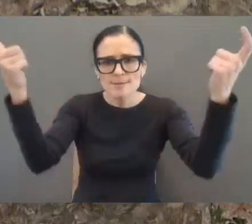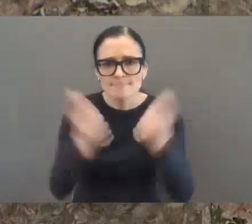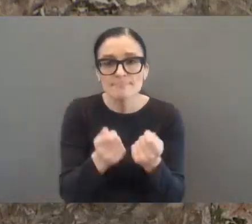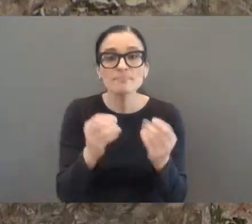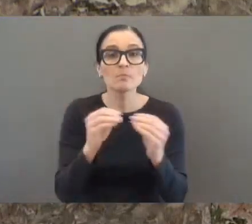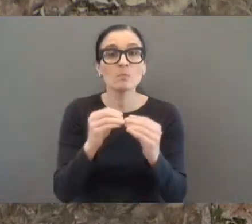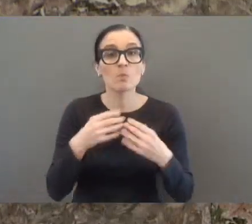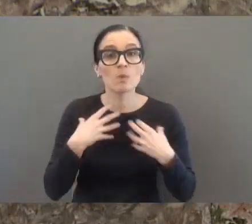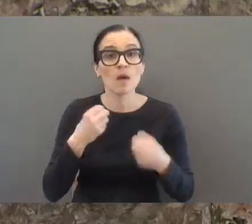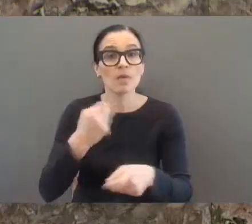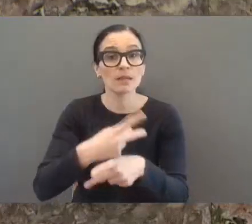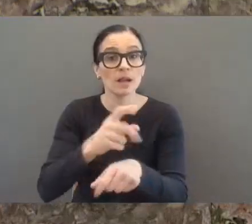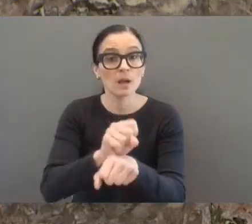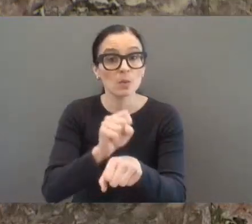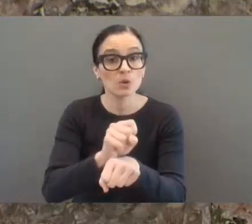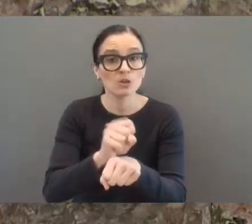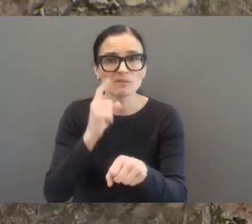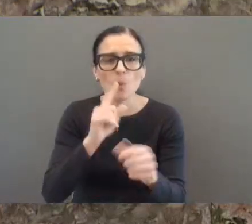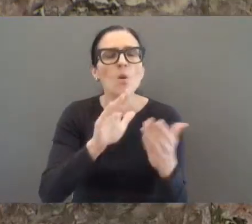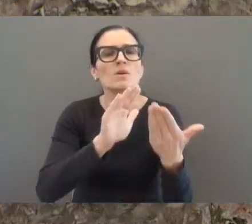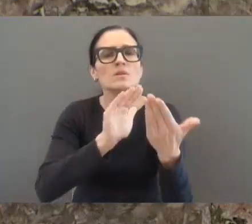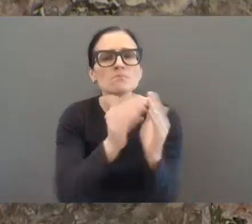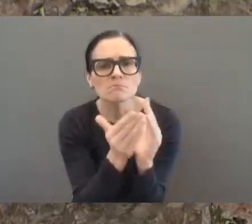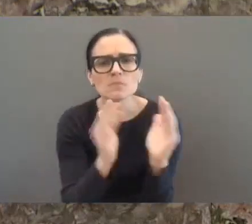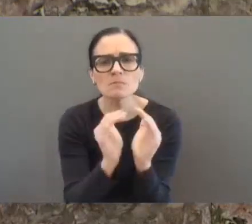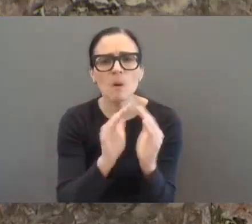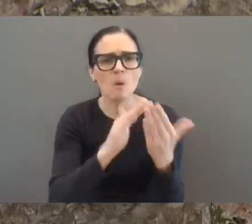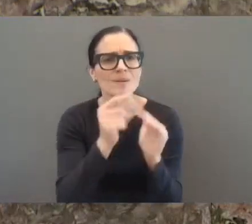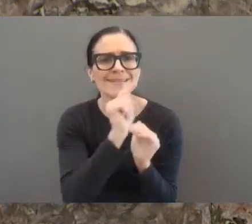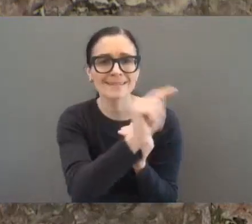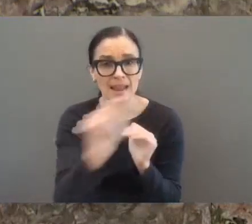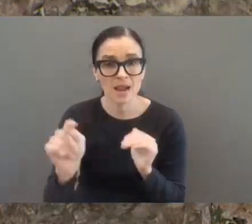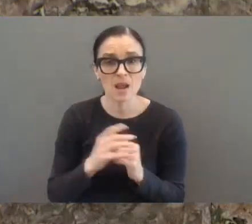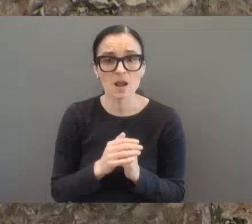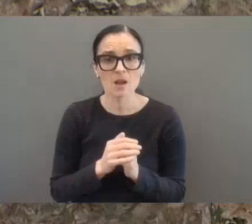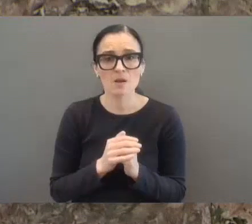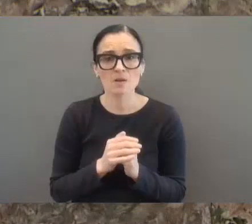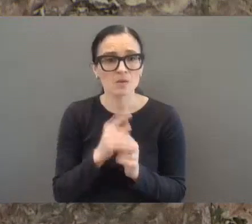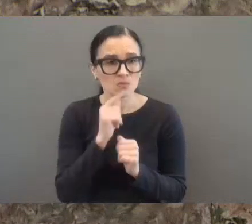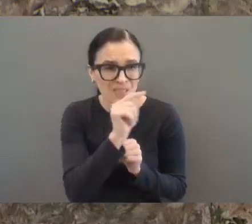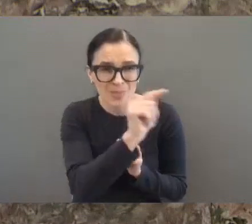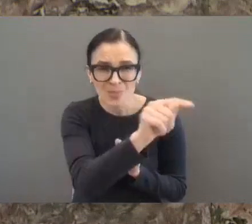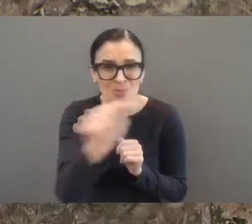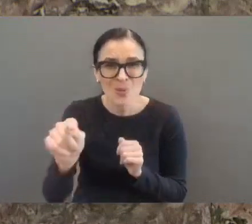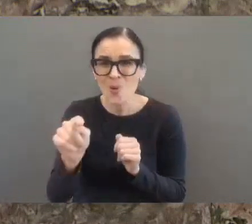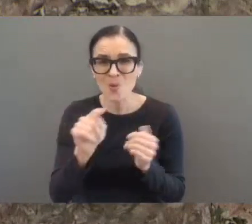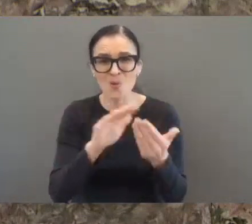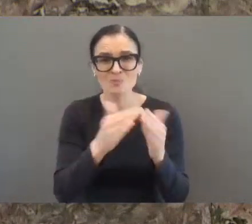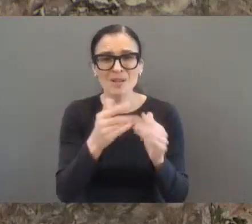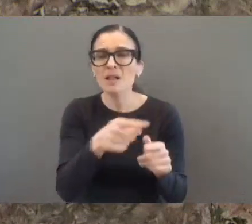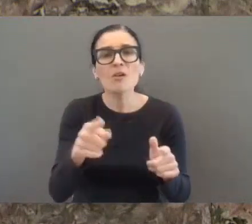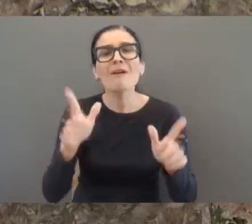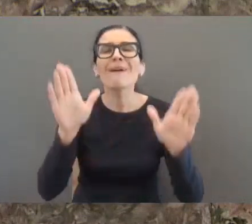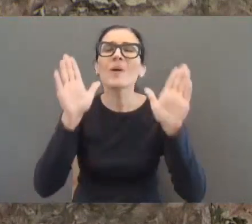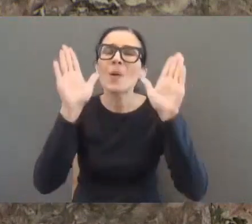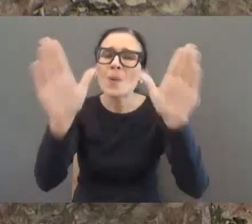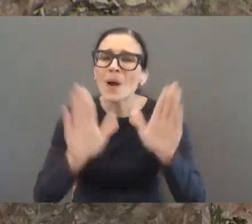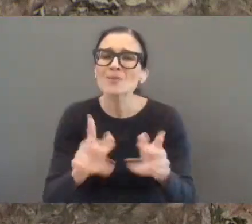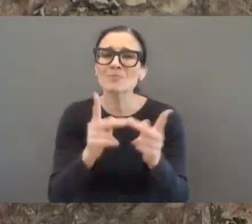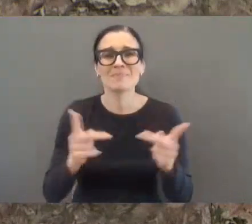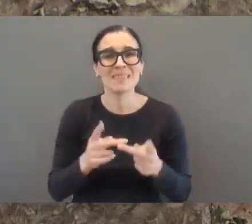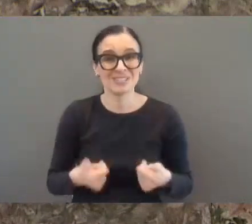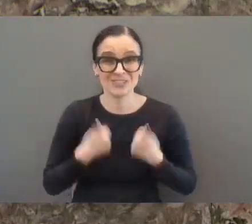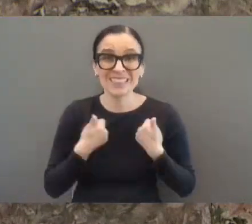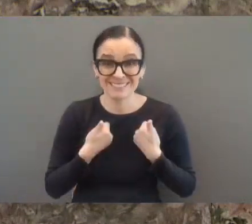fantastic places to live. That's why, because we know of particular shortages in these communities, we launched the Provincial Rural Retention